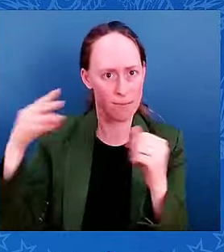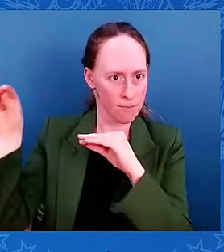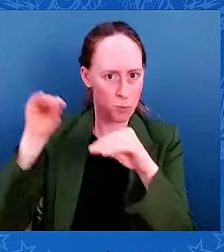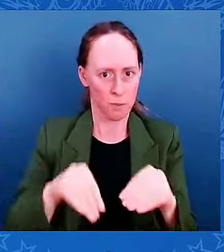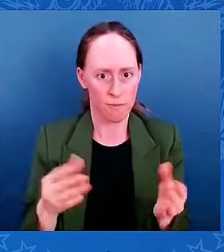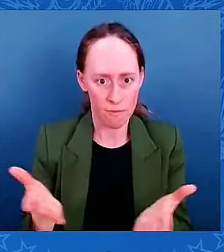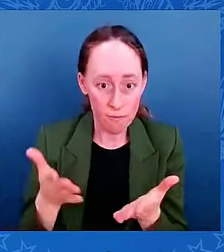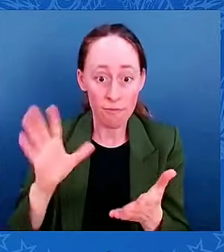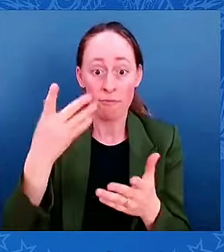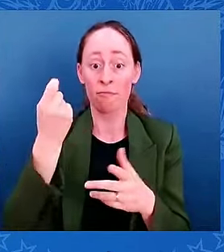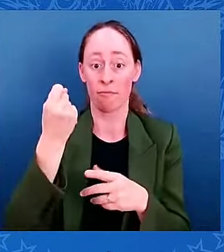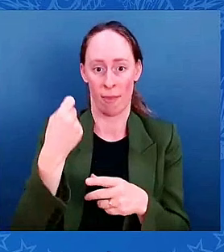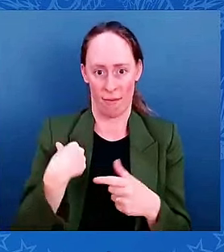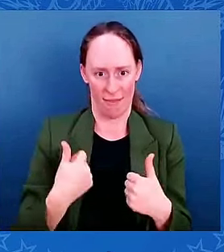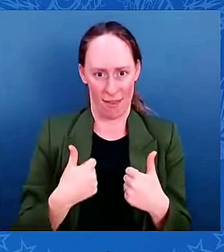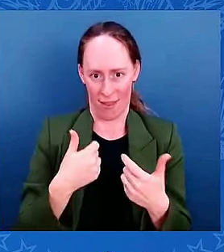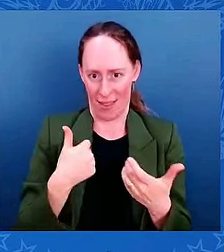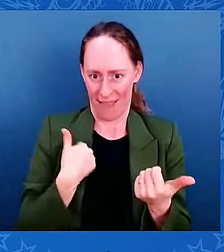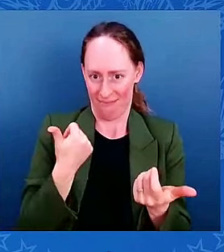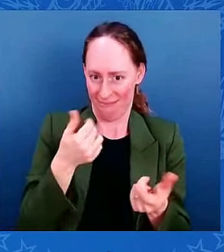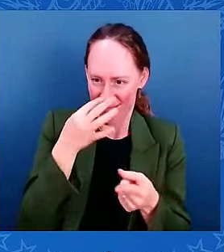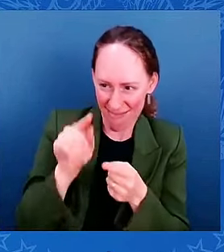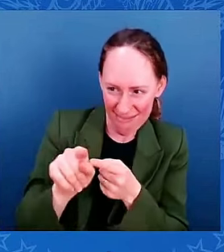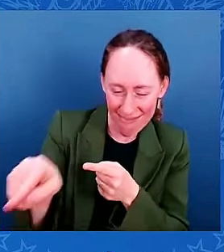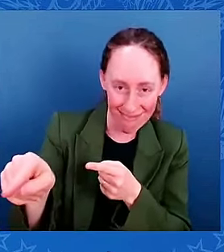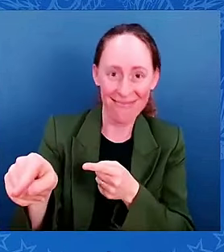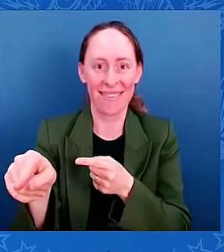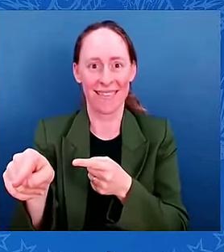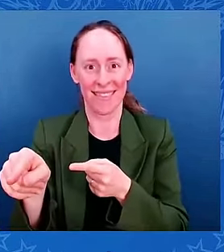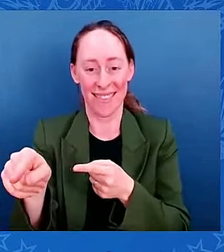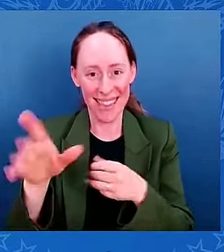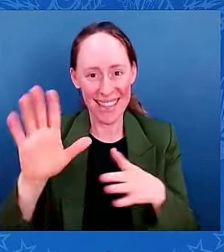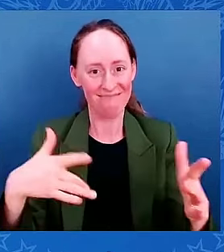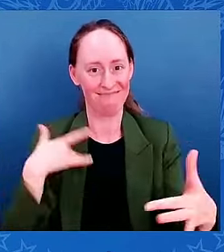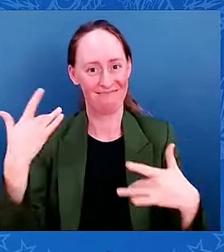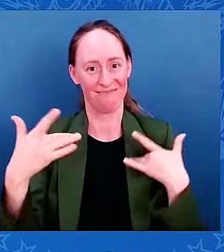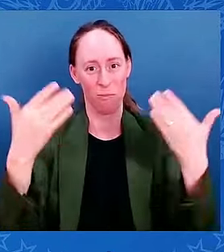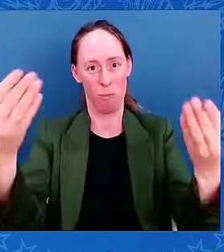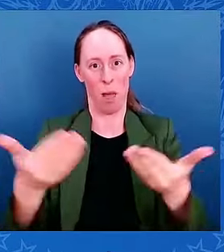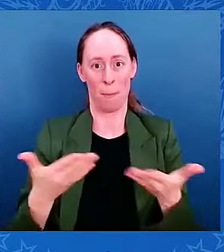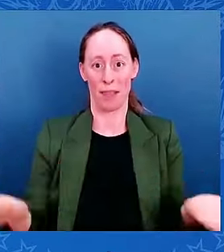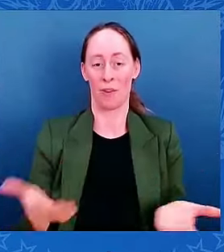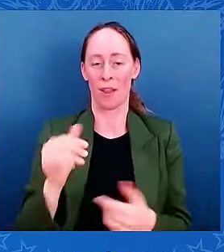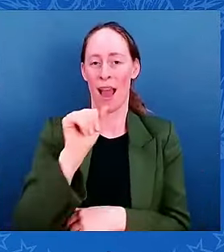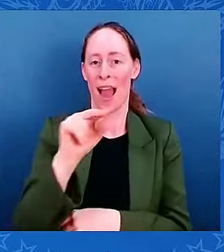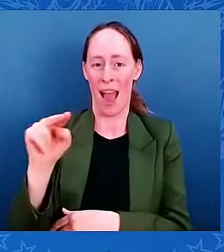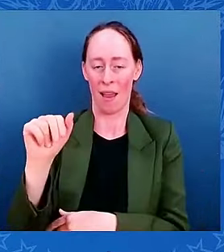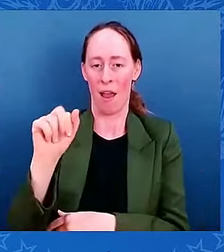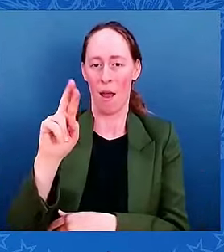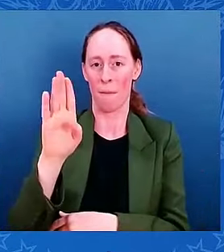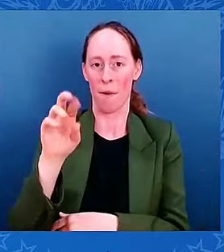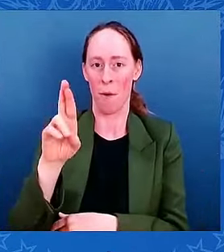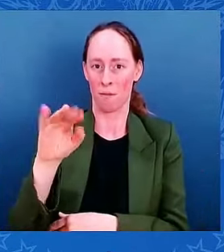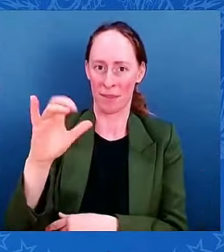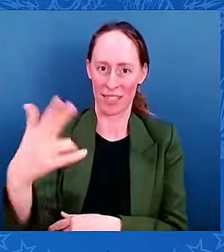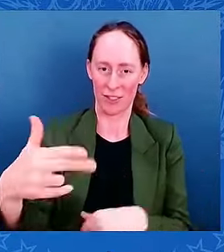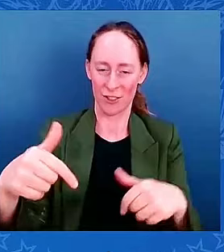Arbor and to my home local union, United Association of Union Plumbers and Pipe Fitters, Local